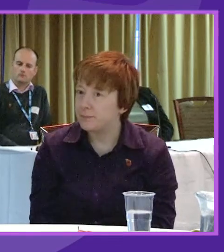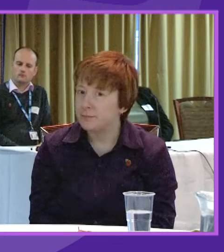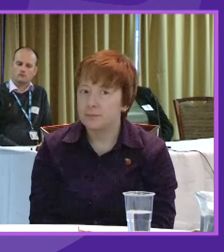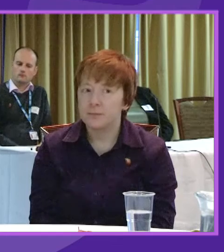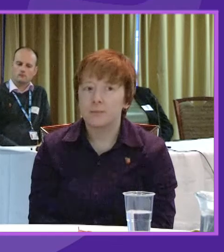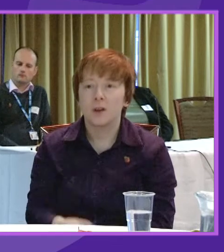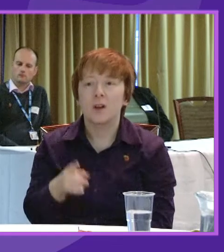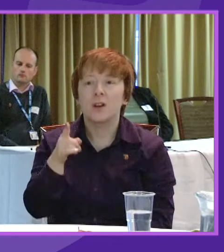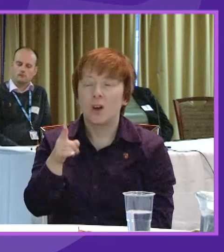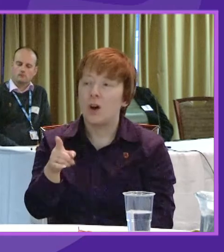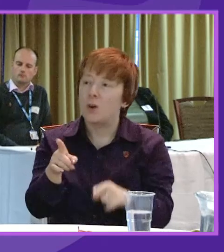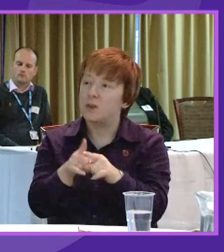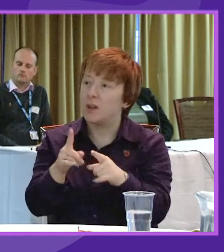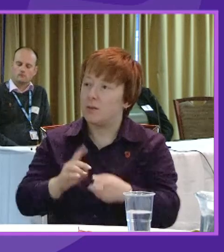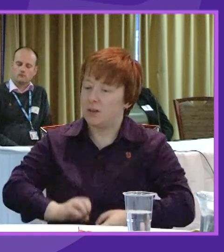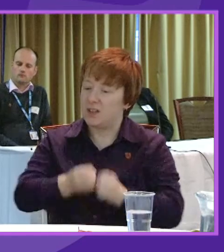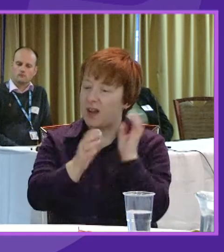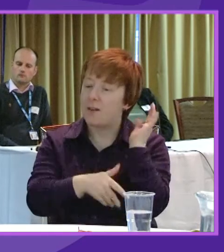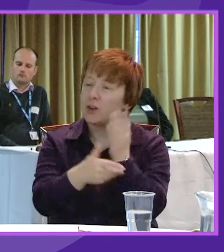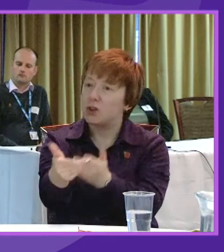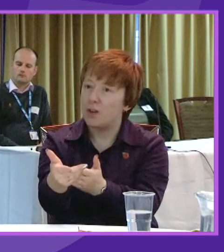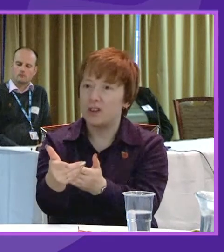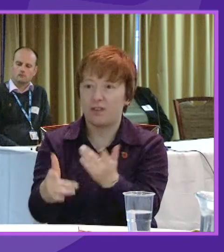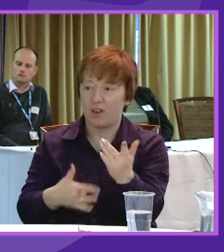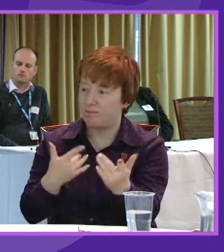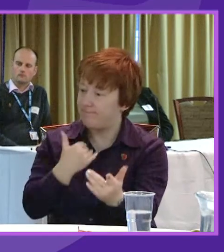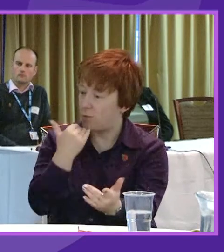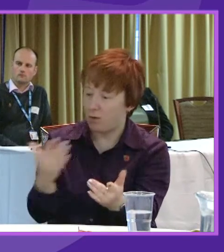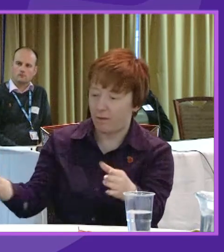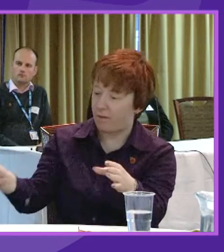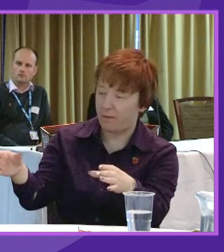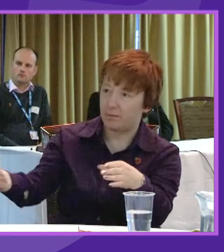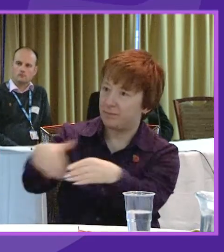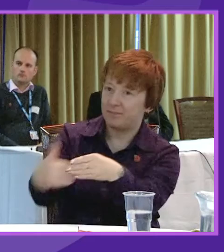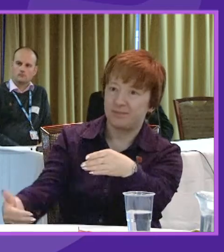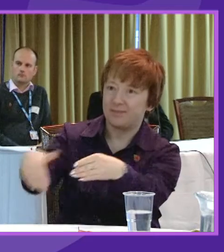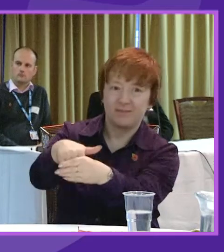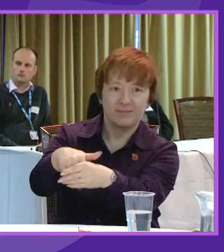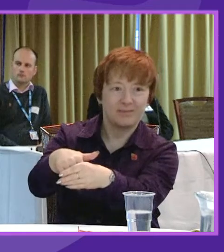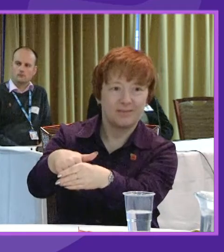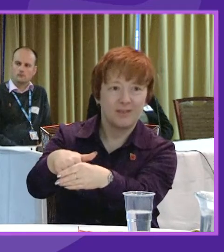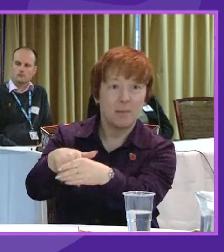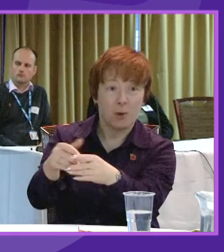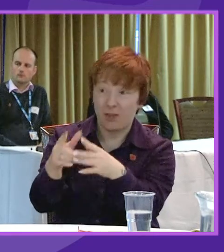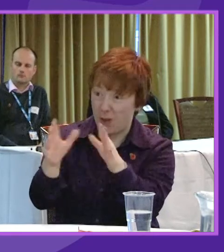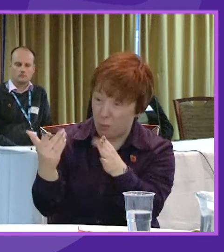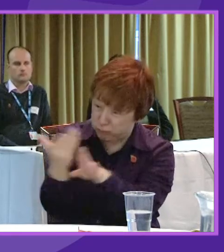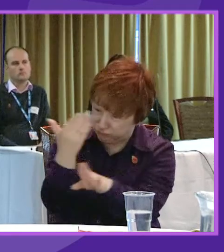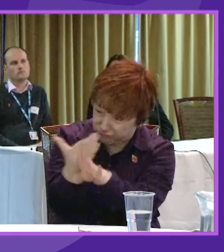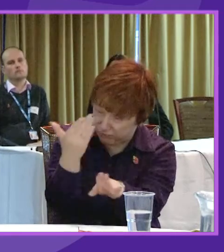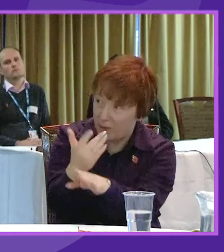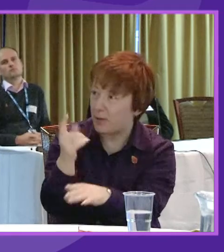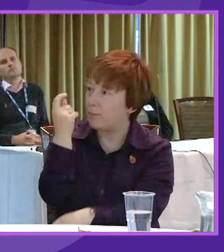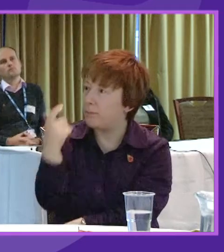Does suggest a lack of PWP involvement in, for example, service design and delivery decisions, despite the huge volume of work that they are doing in